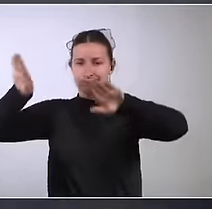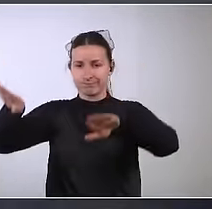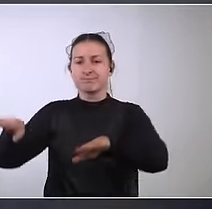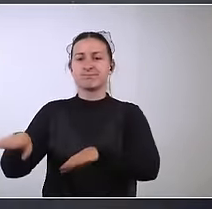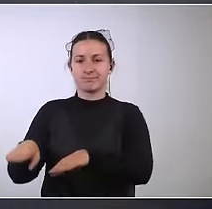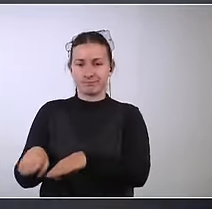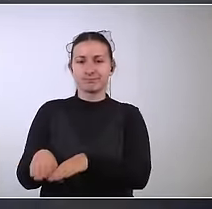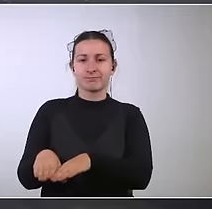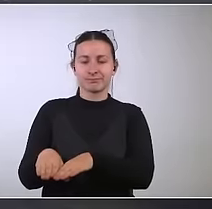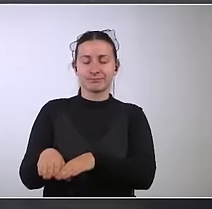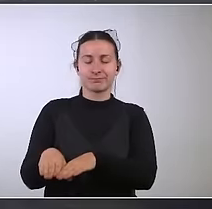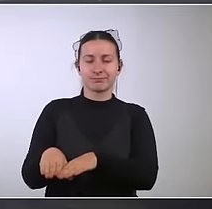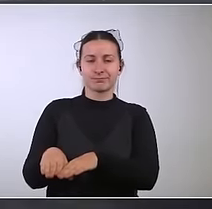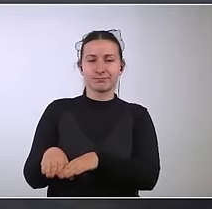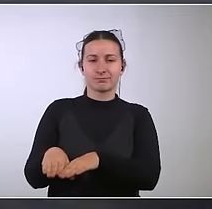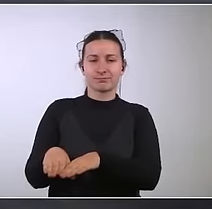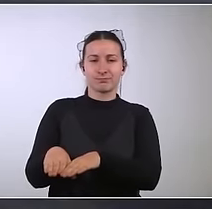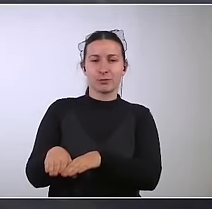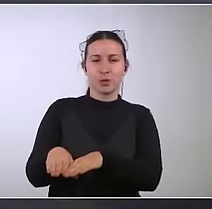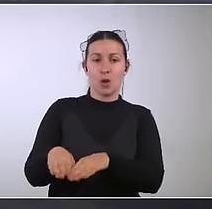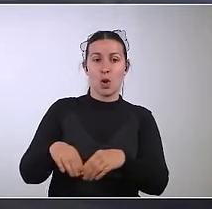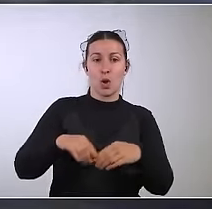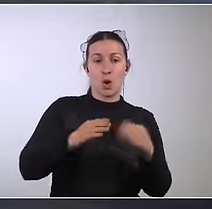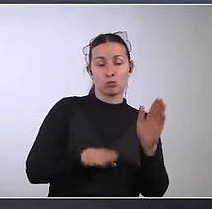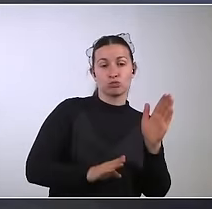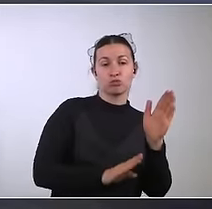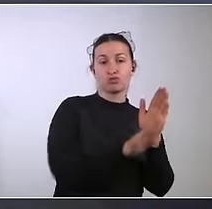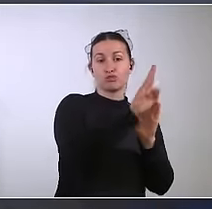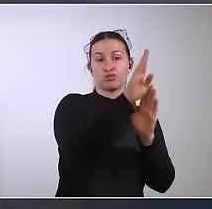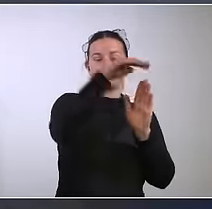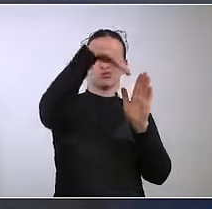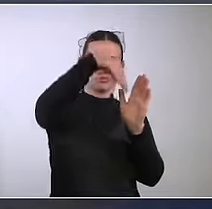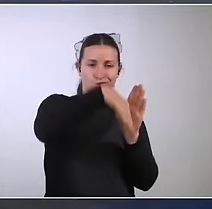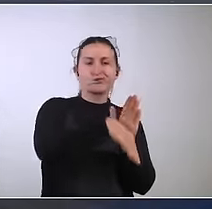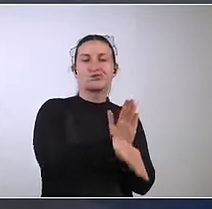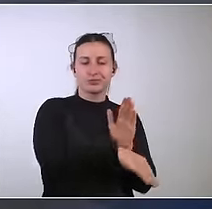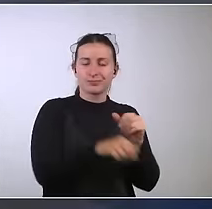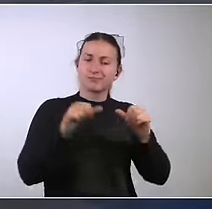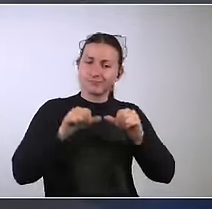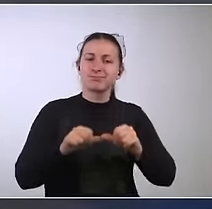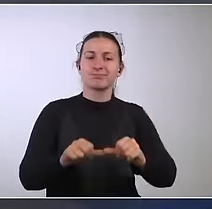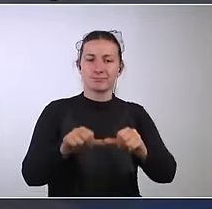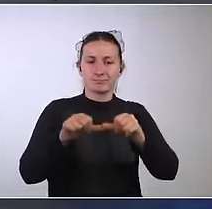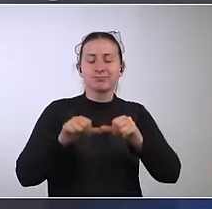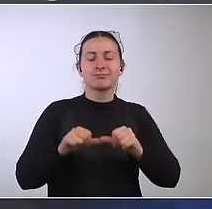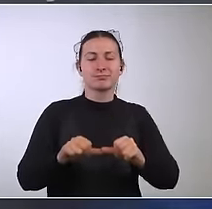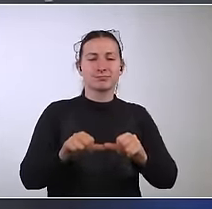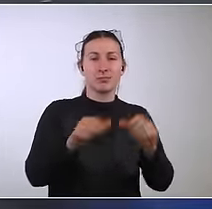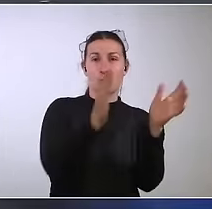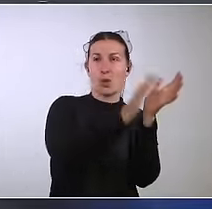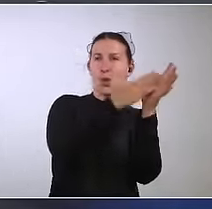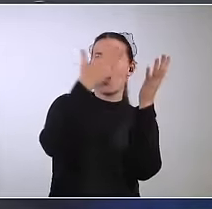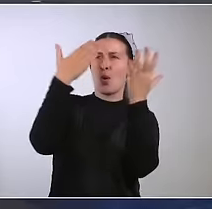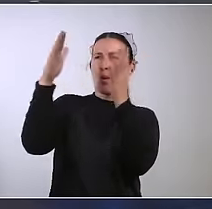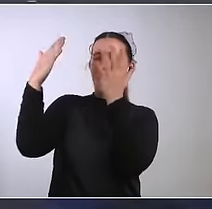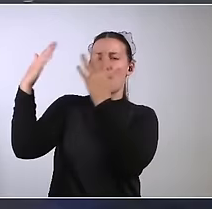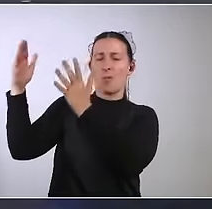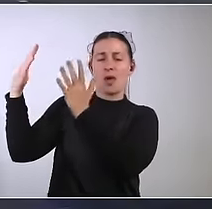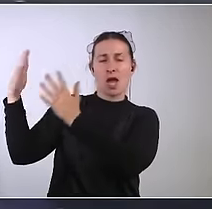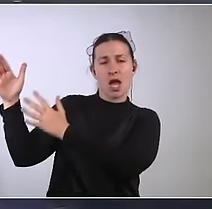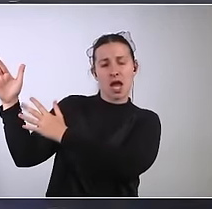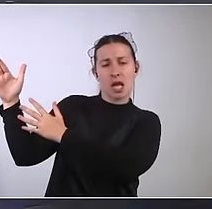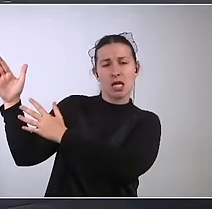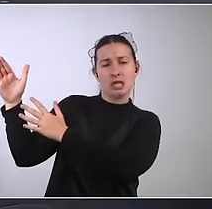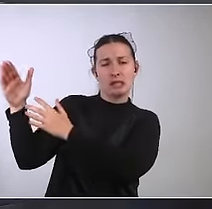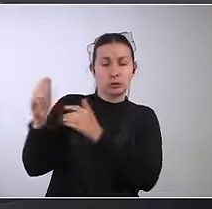valley. When I'm up and when I'm down. I can praise him with a little